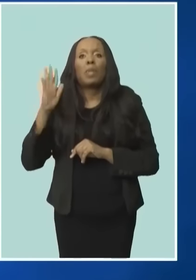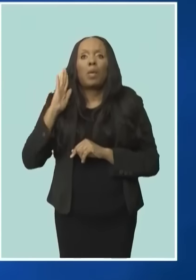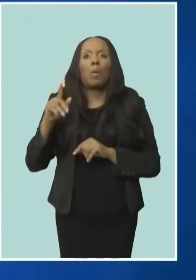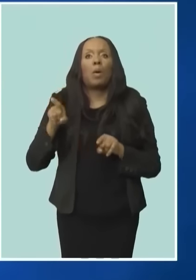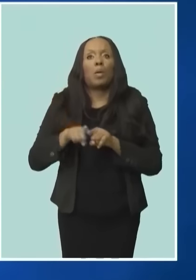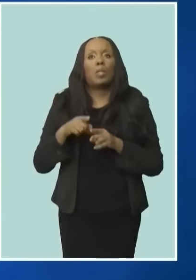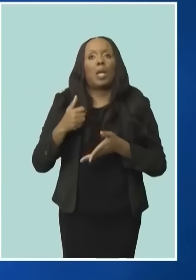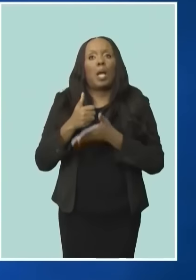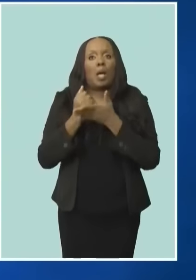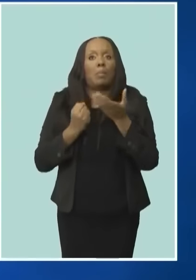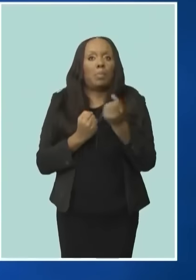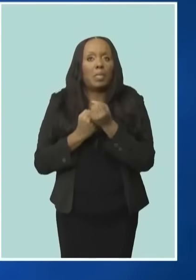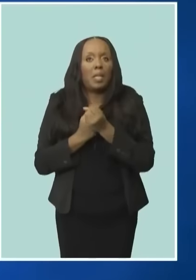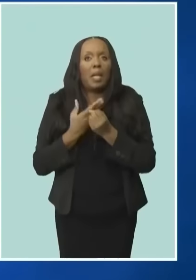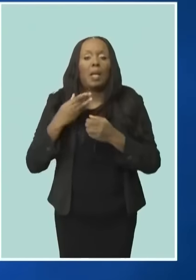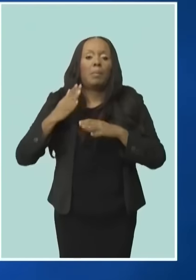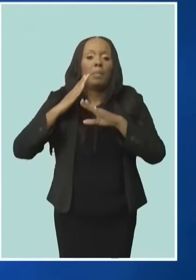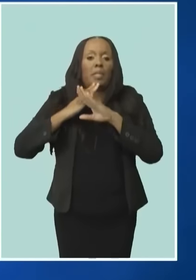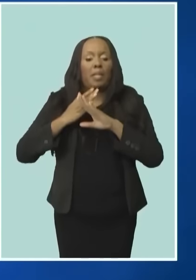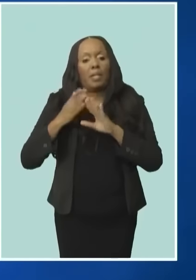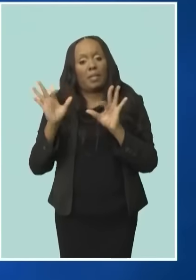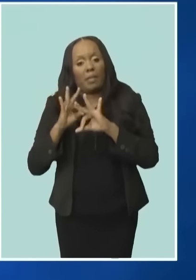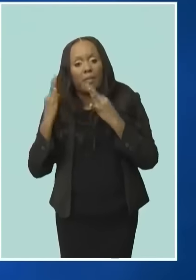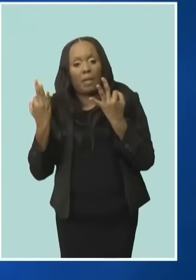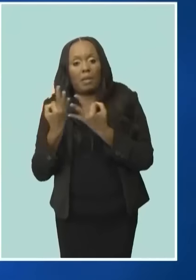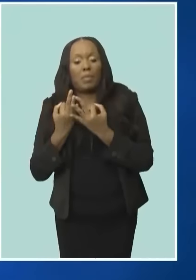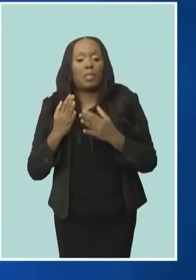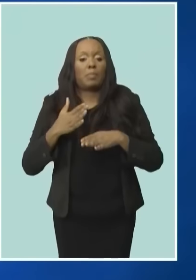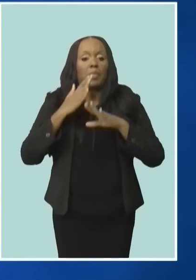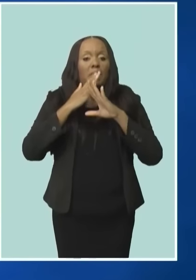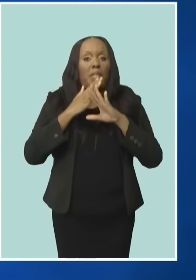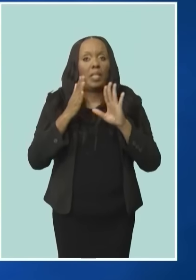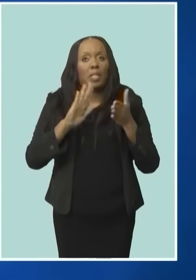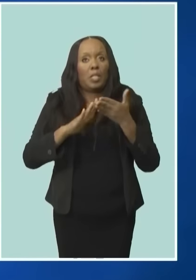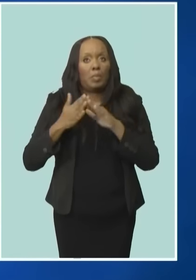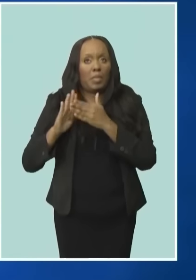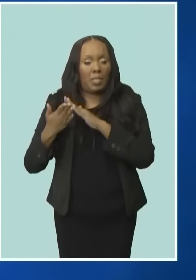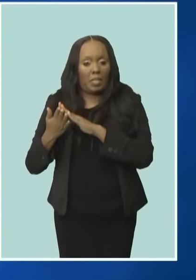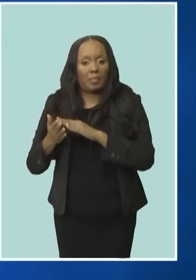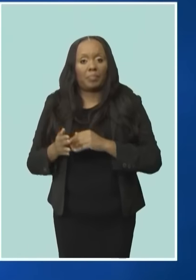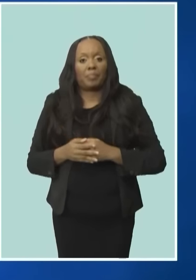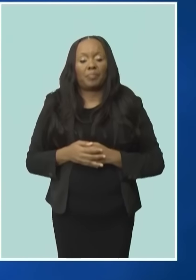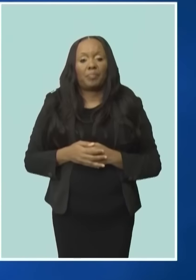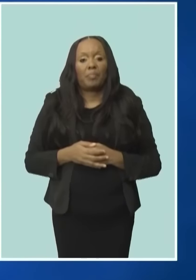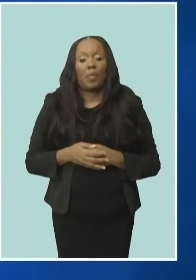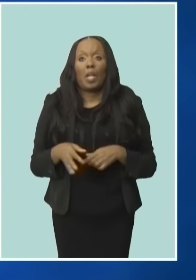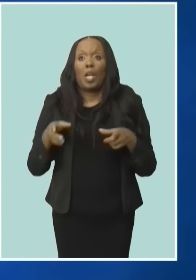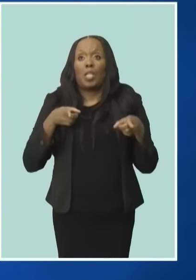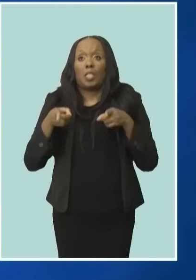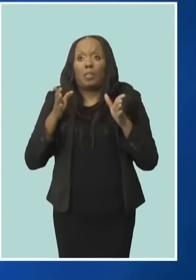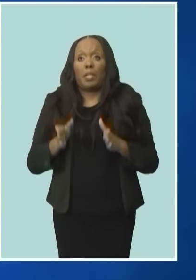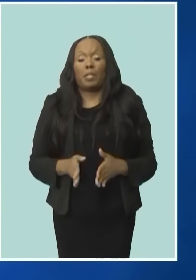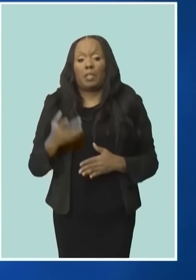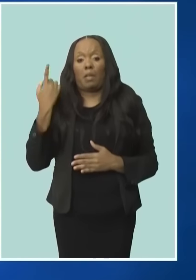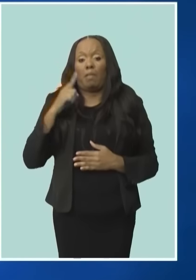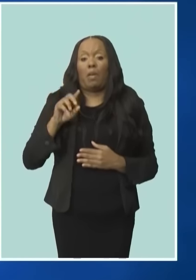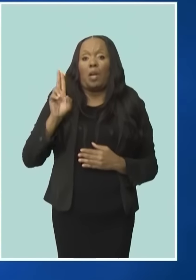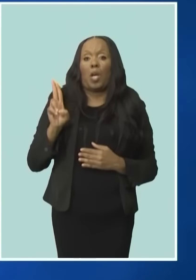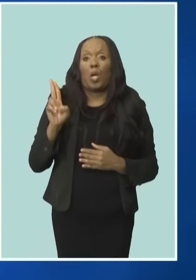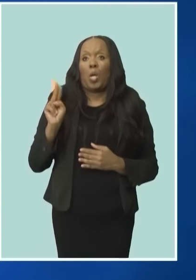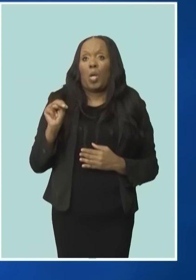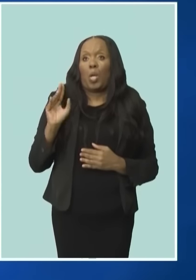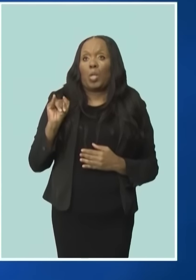change and protection of their families and communities. Director of the UNICEF Program Group, George Laria Ajay,